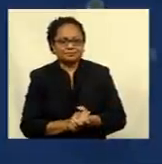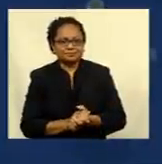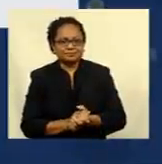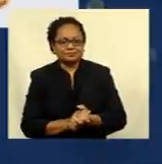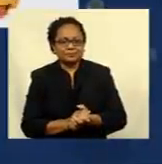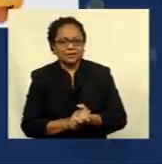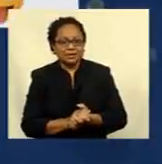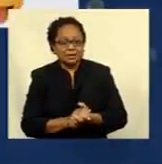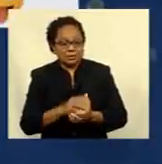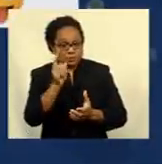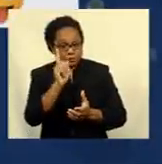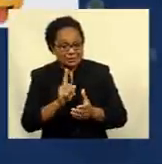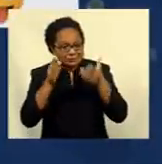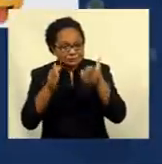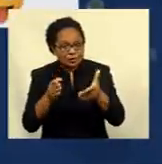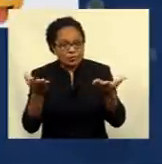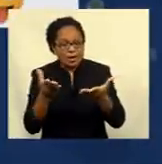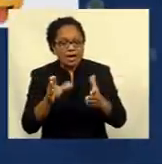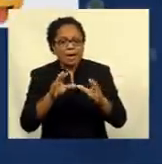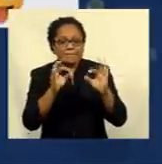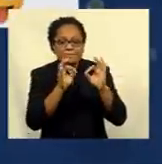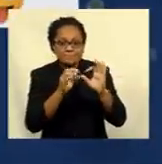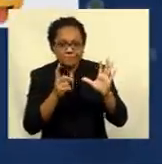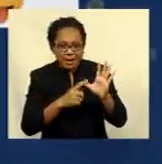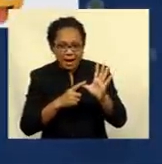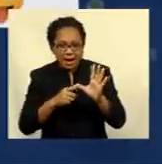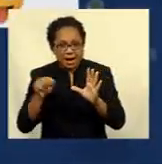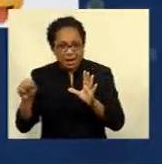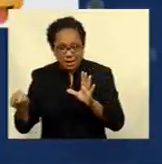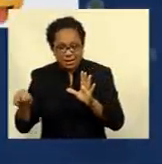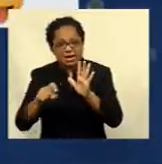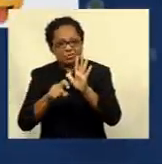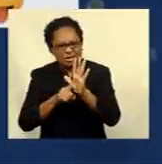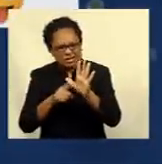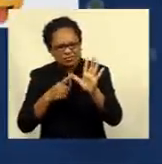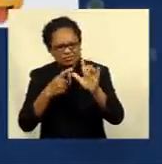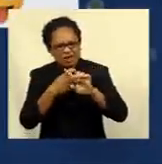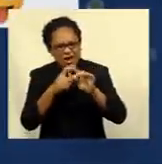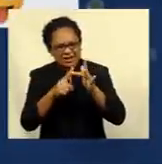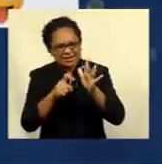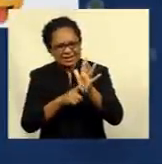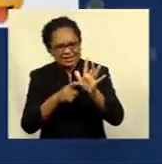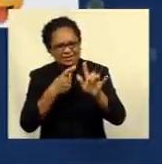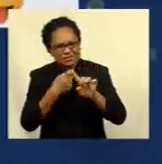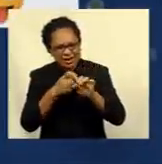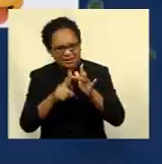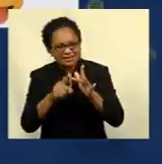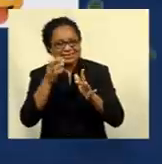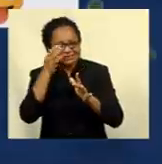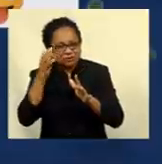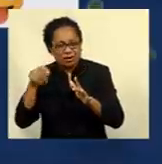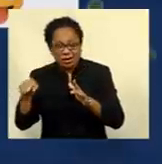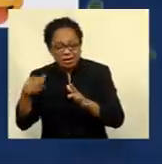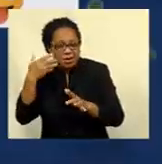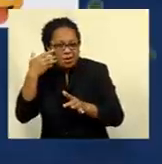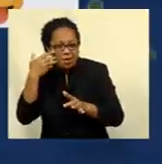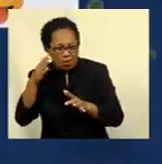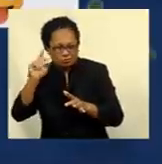Places we are looking at will be Mba, Rakiraki and Singatoka. Rakiraki had the highest humidity at